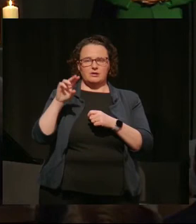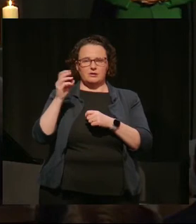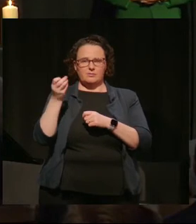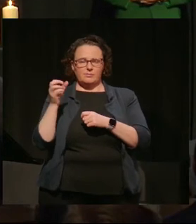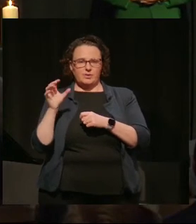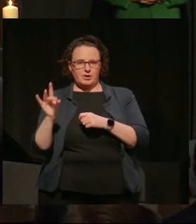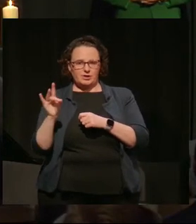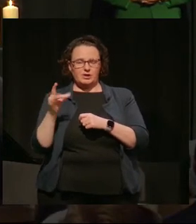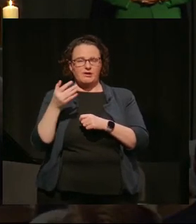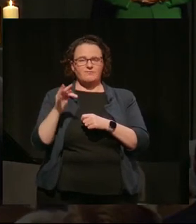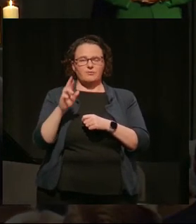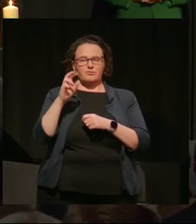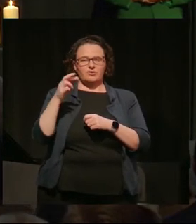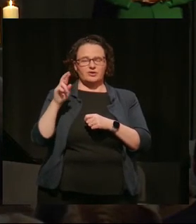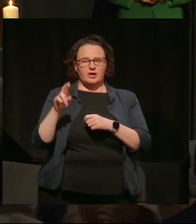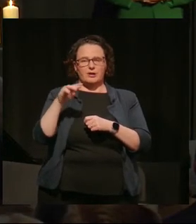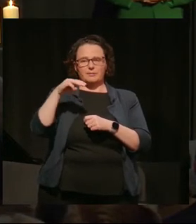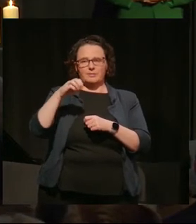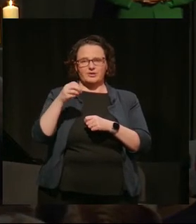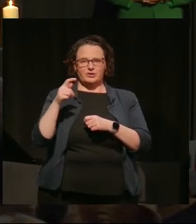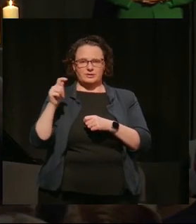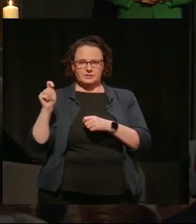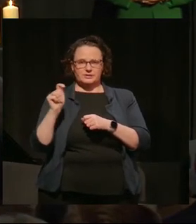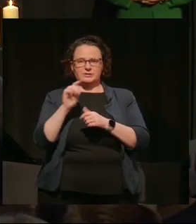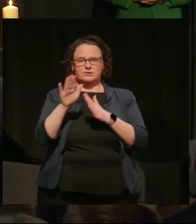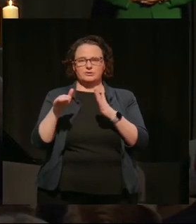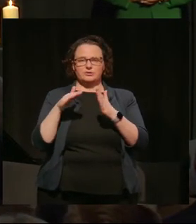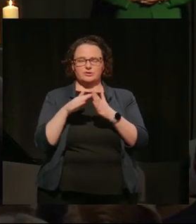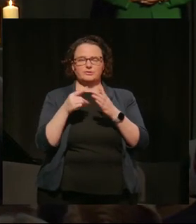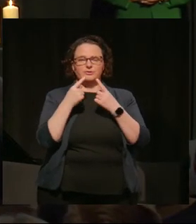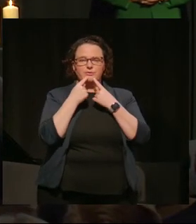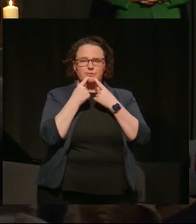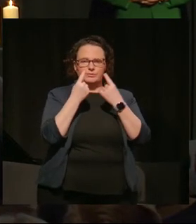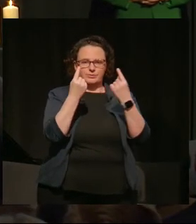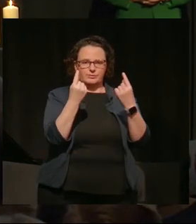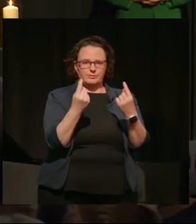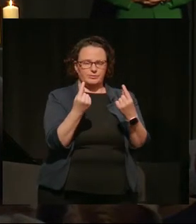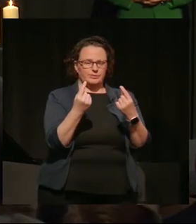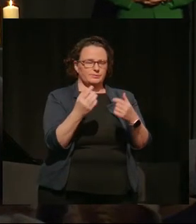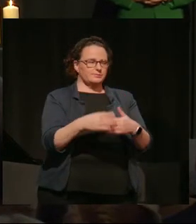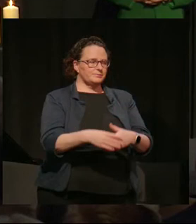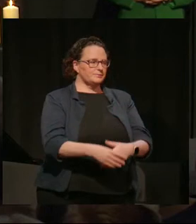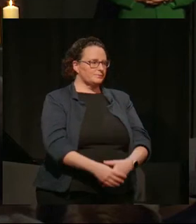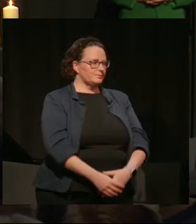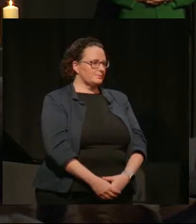Church to light their candles.